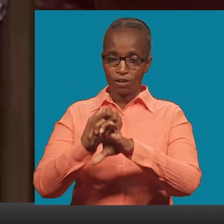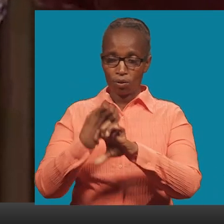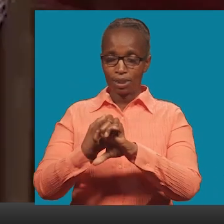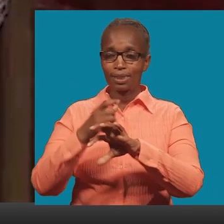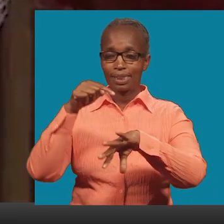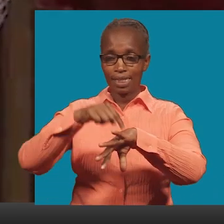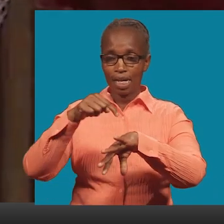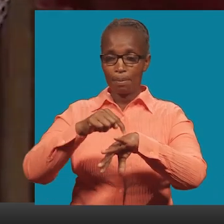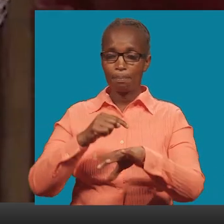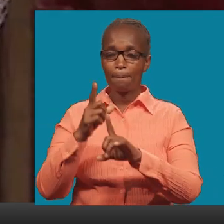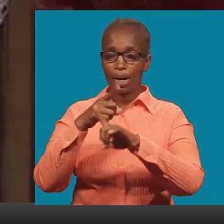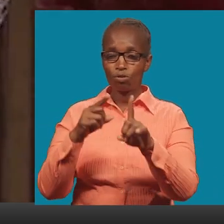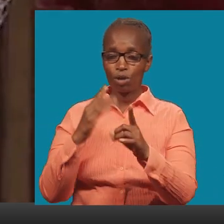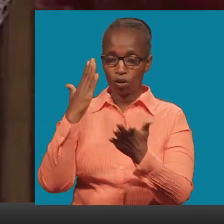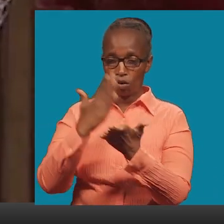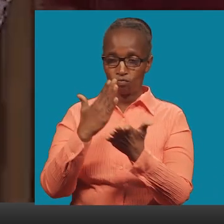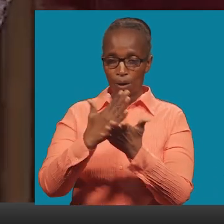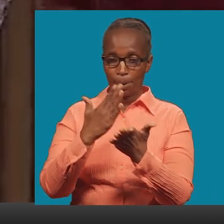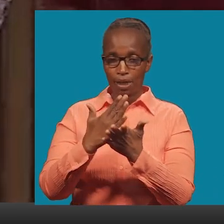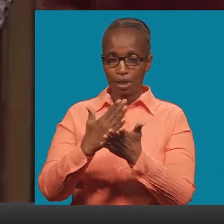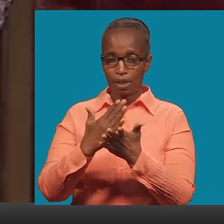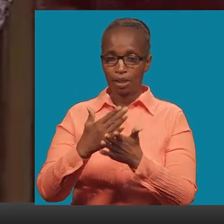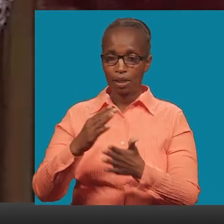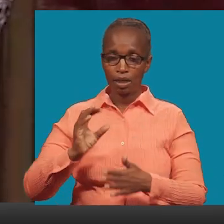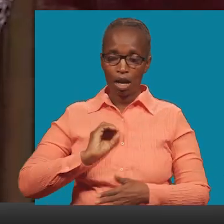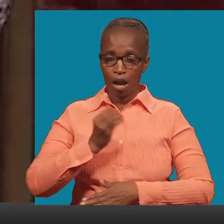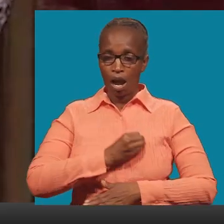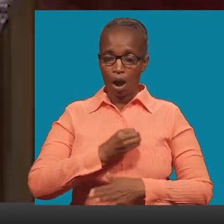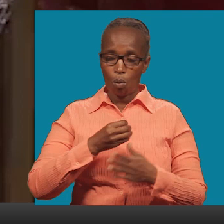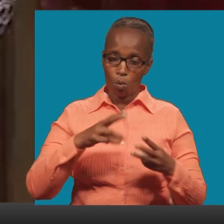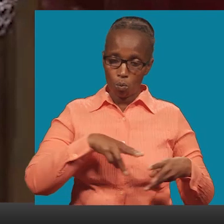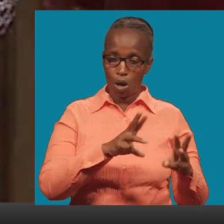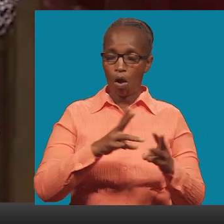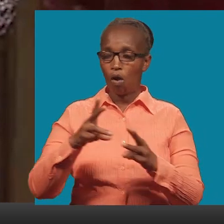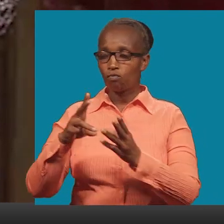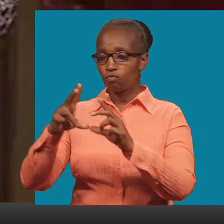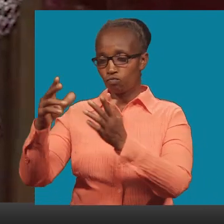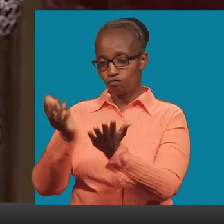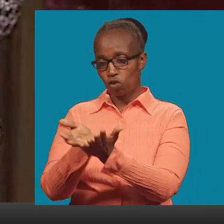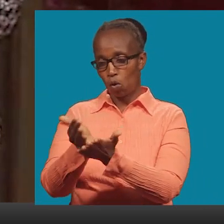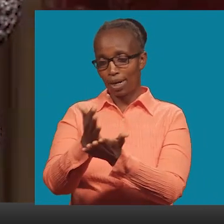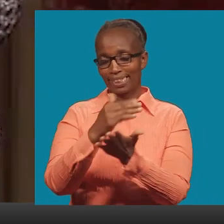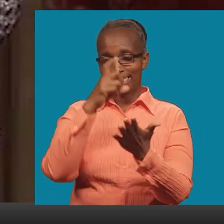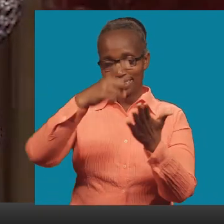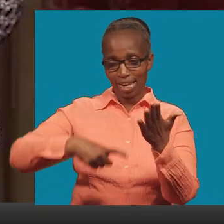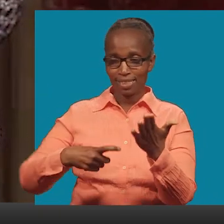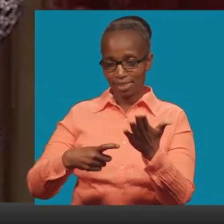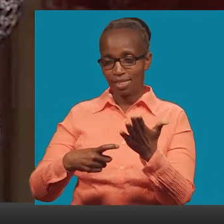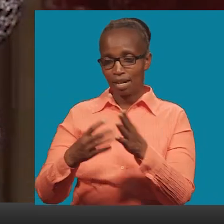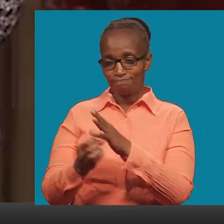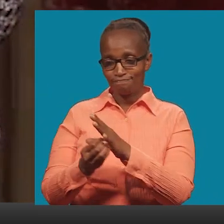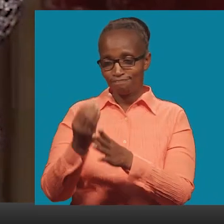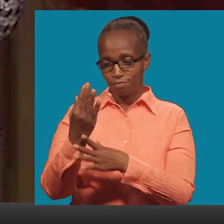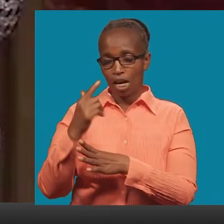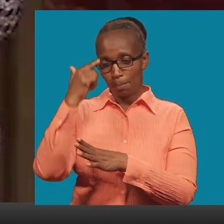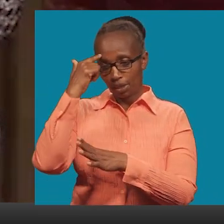that our efforts to enhance revenue collection are bearing fruits, and along the way we'll be able to factor that in